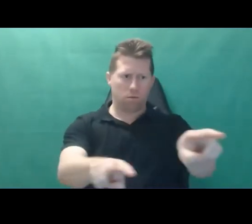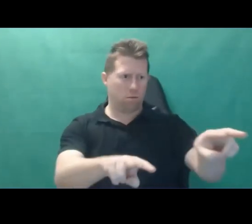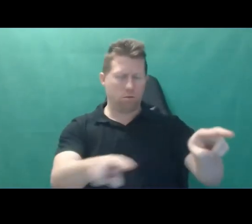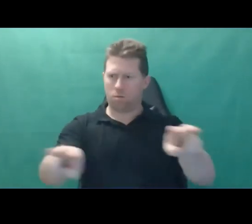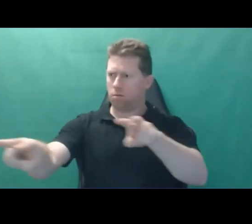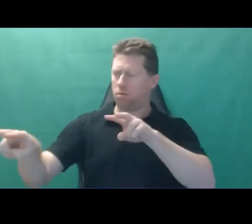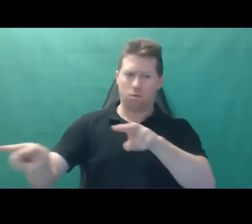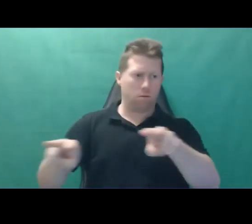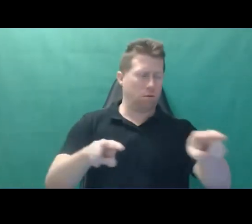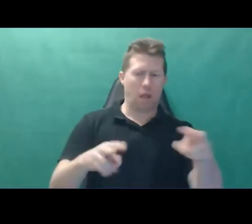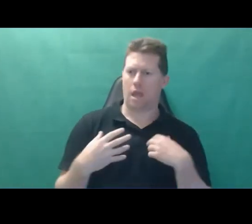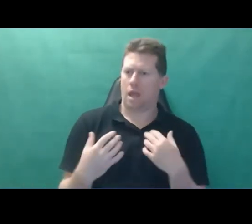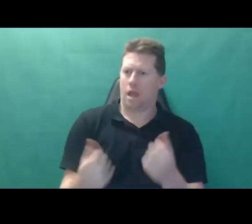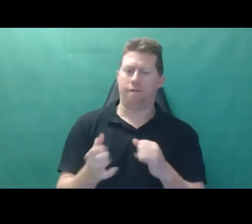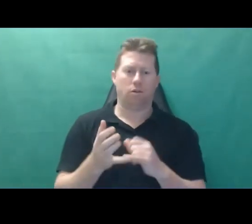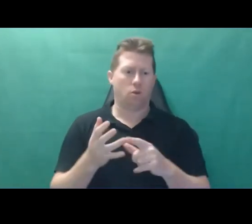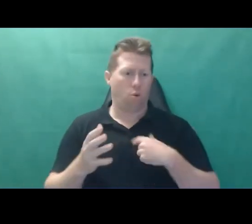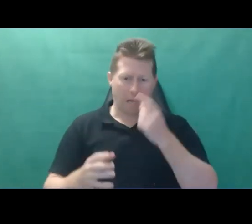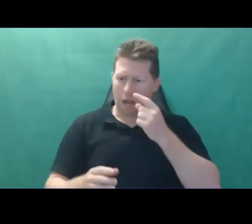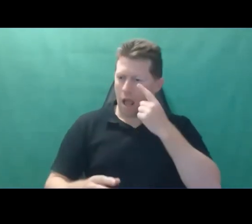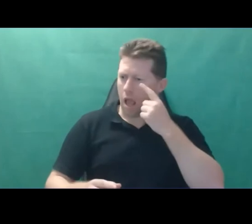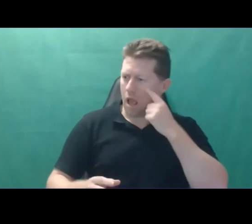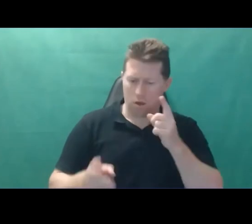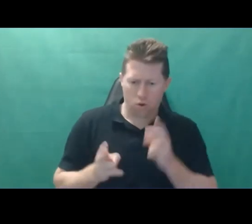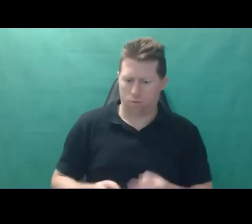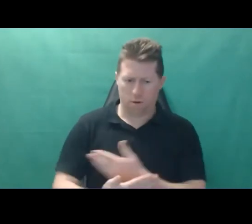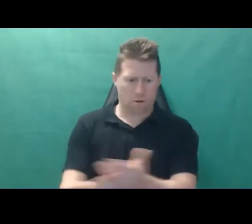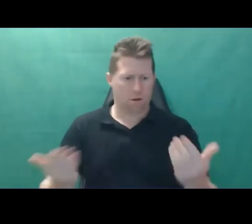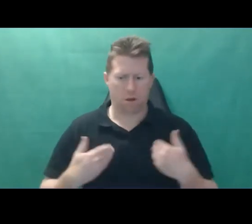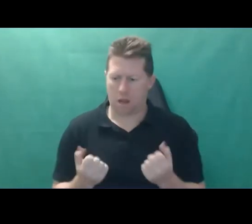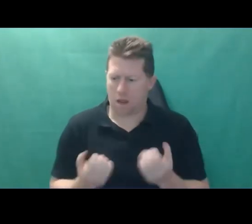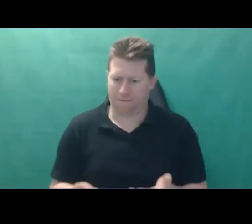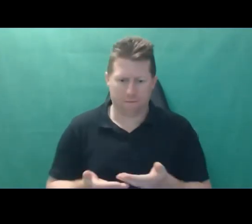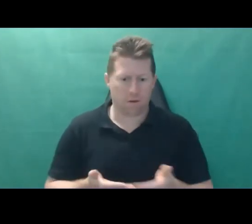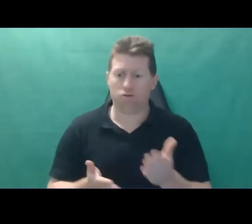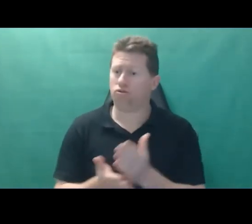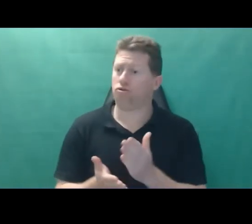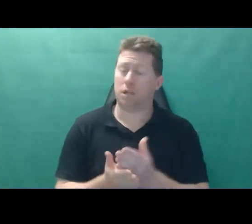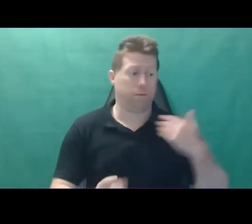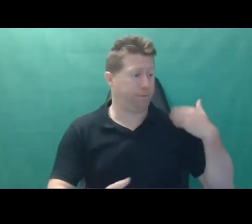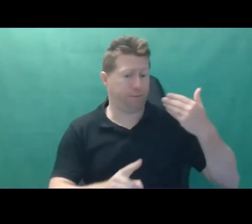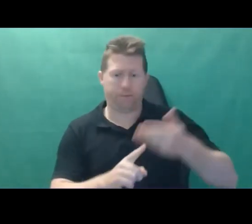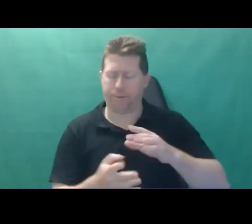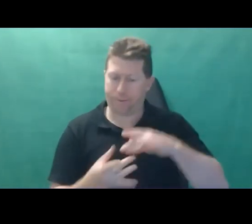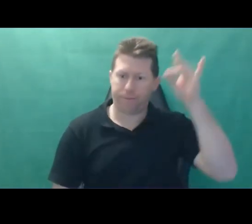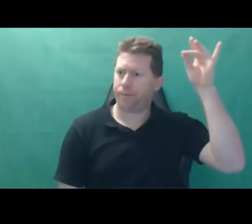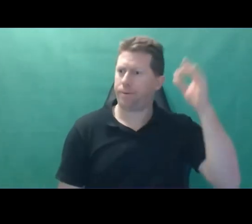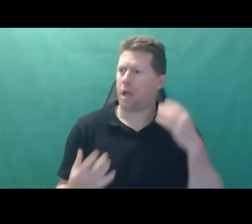in order that we can explore human conditions, which have remained relatively invisible. Once we understand better how the apparently